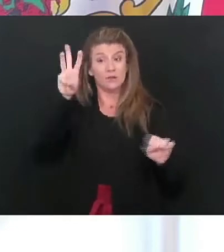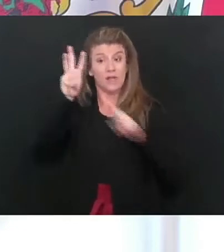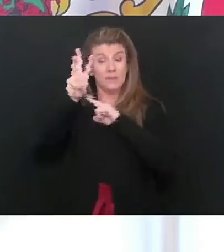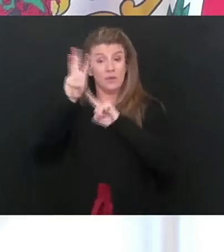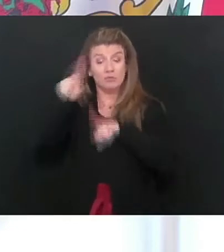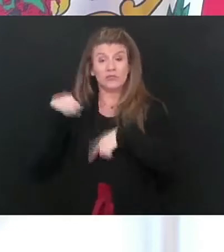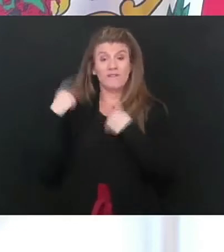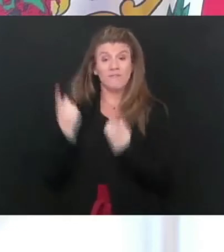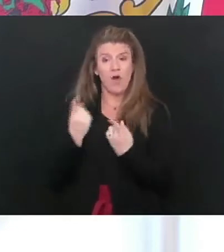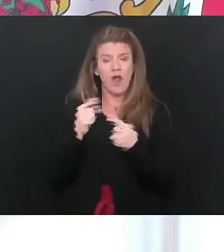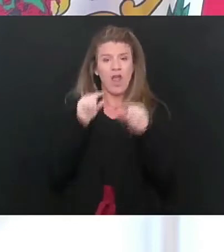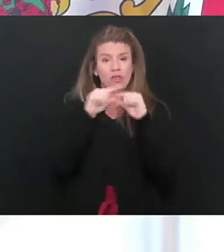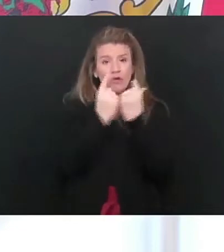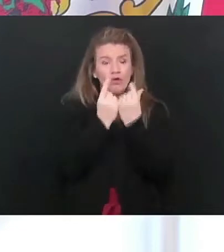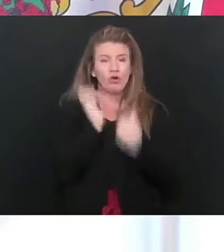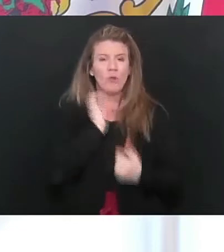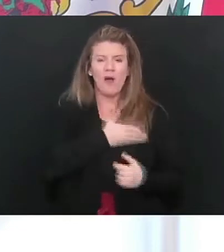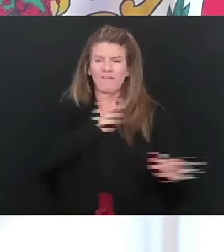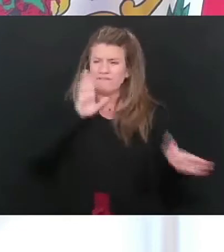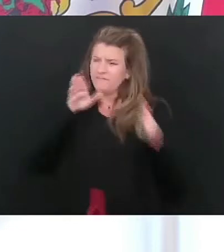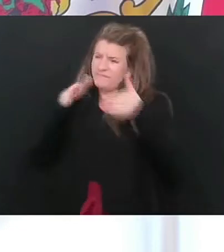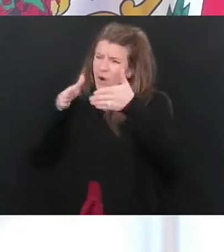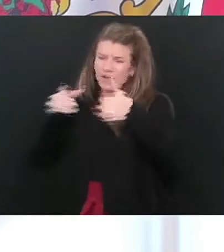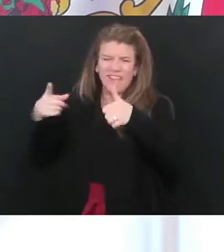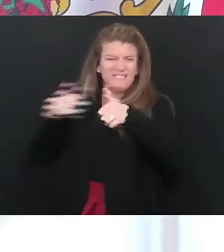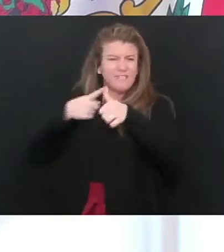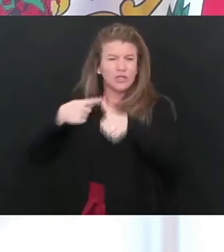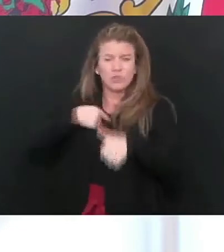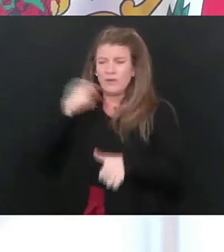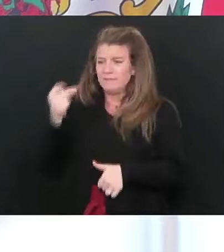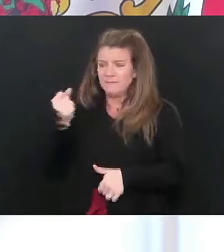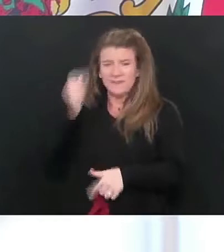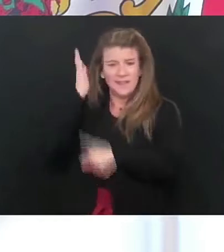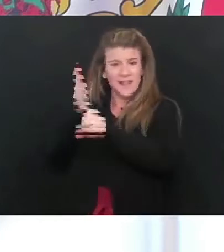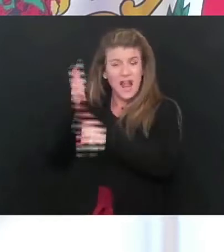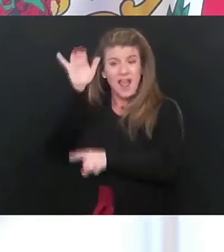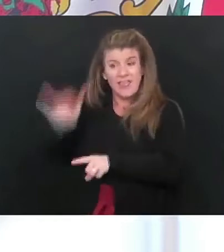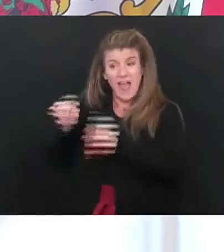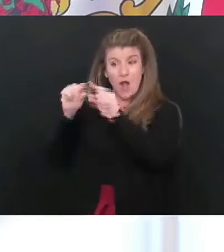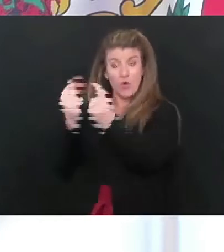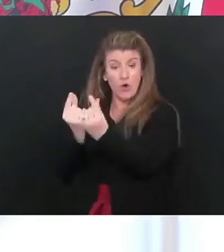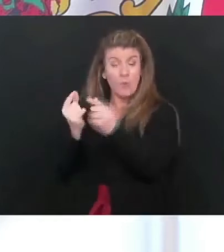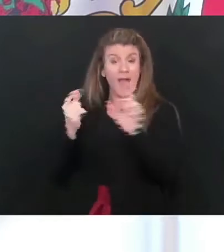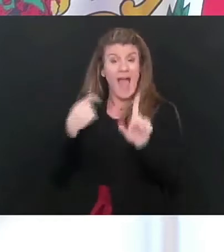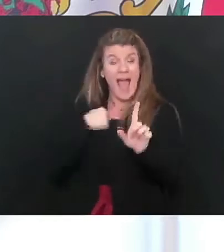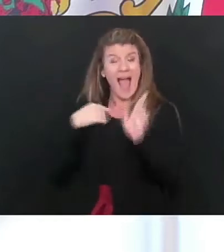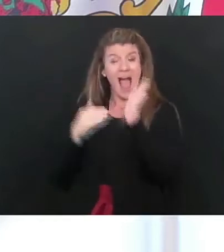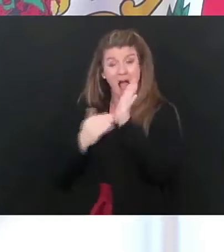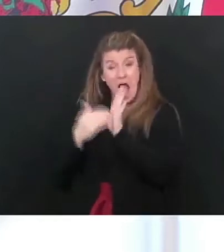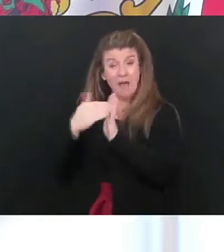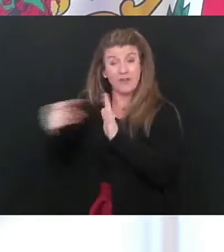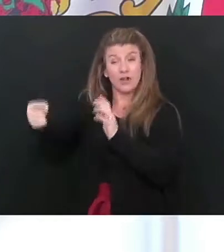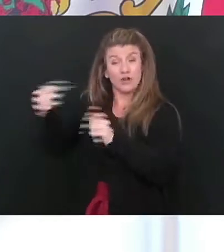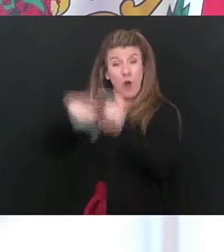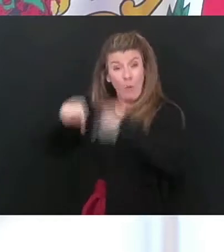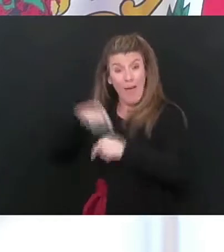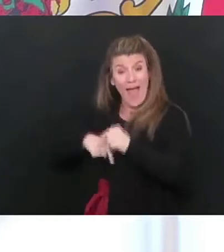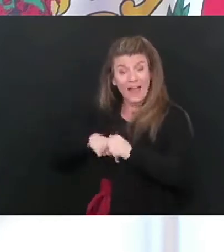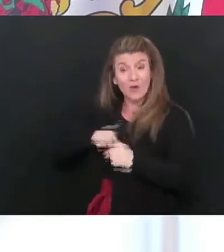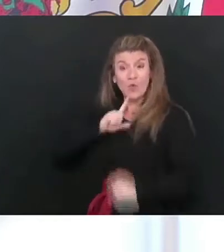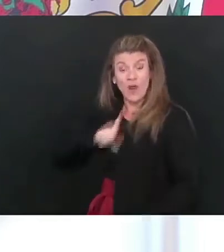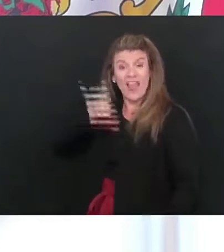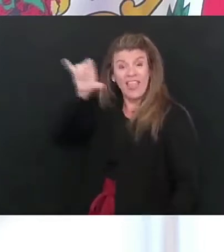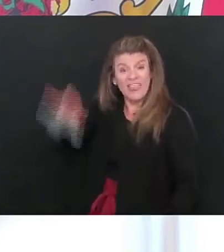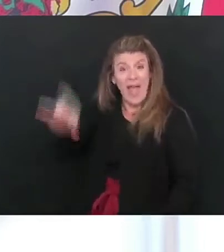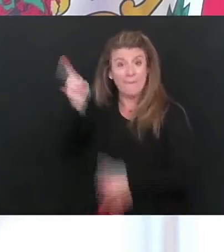we moved so quickly on, and I keep going back because this is the moment right here